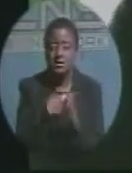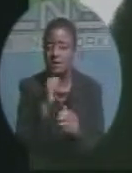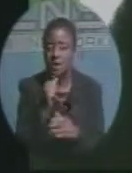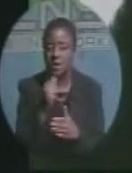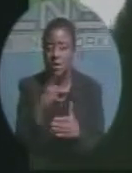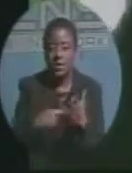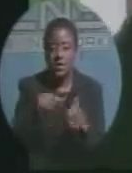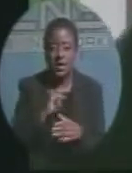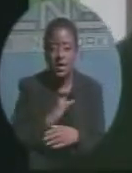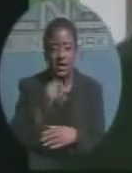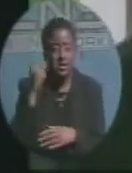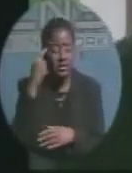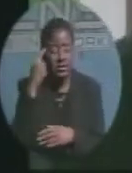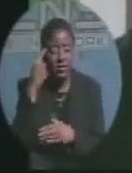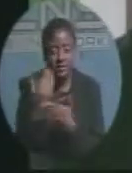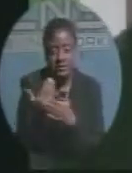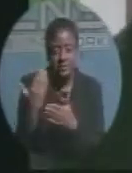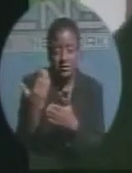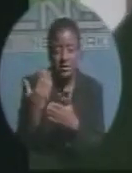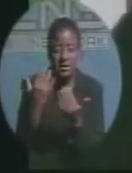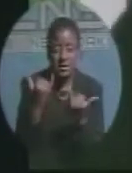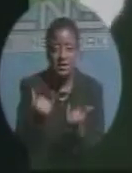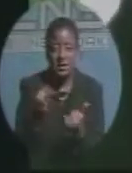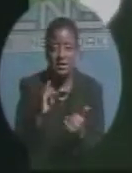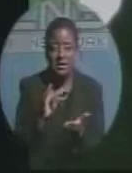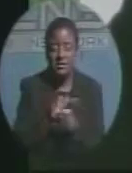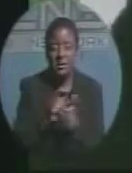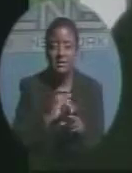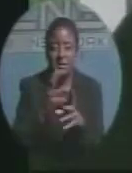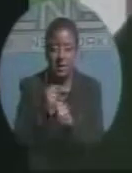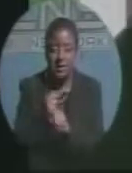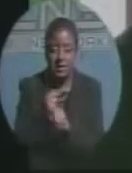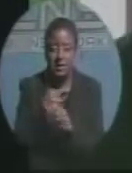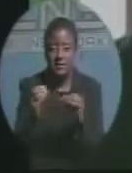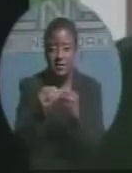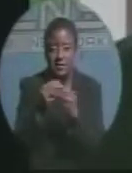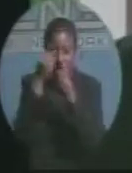even I was describing it to be now that I'm now getting the fine details of the legal opinion.